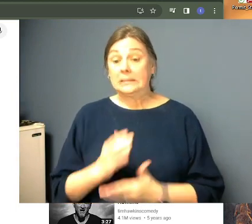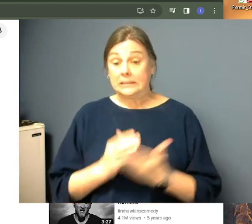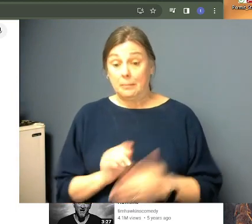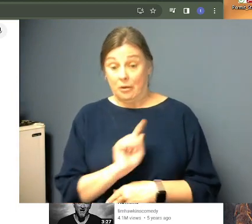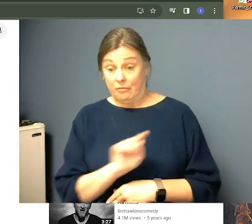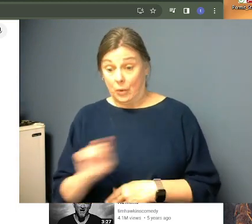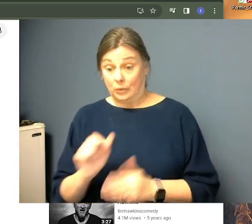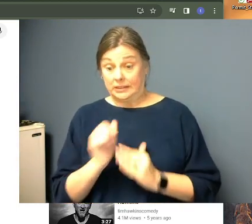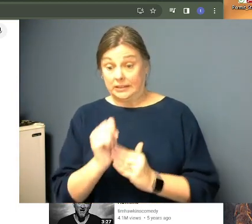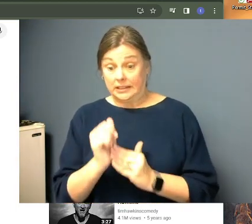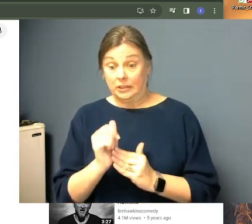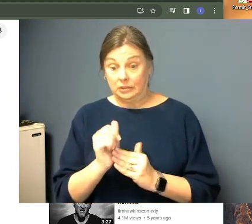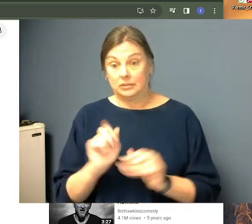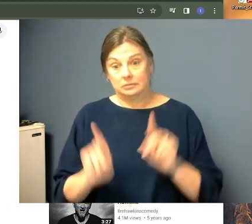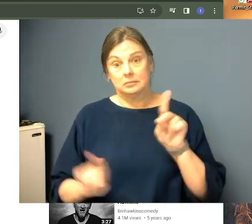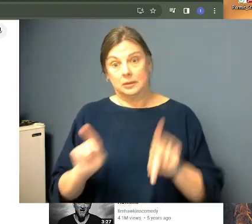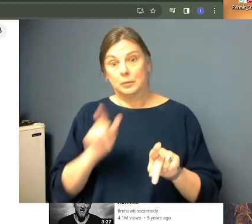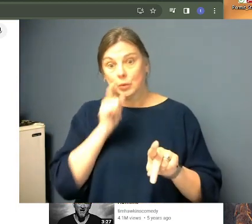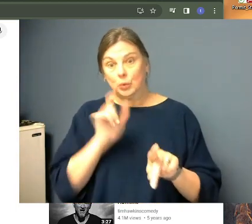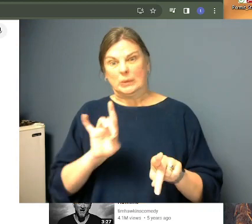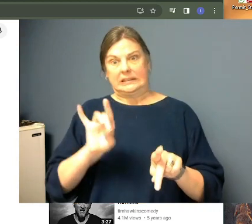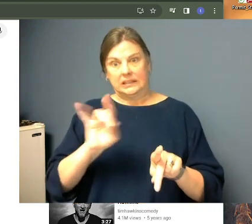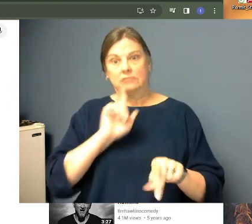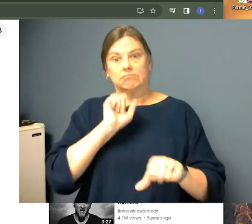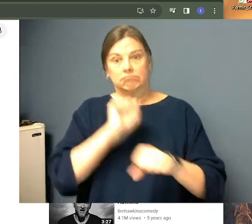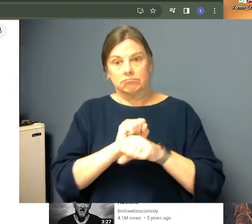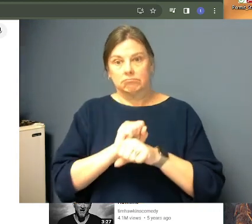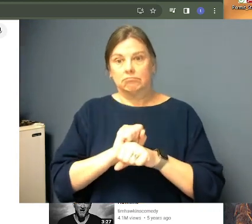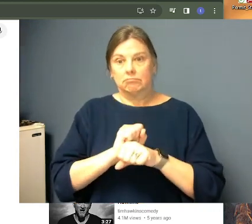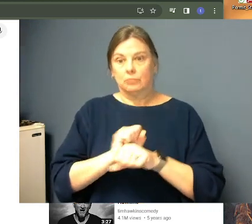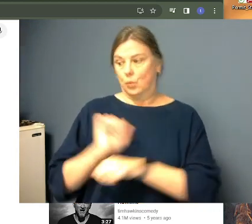And again, we'll make that connection when we get to